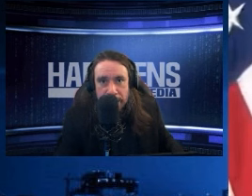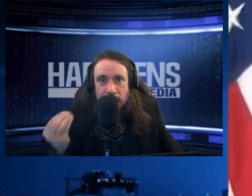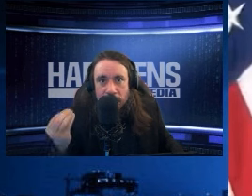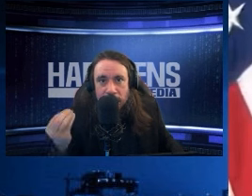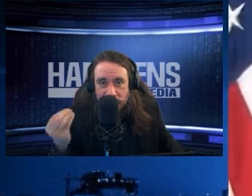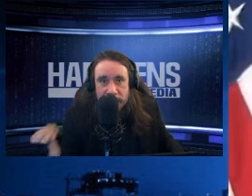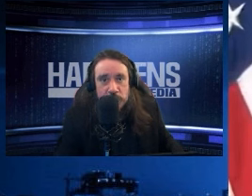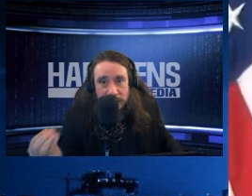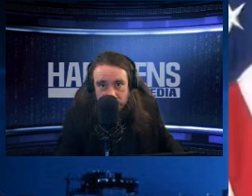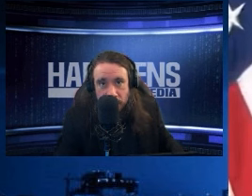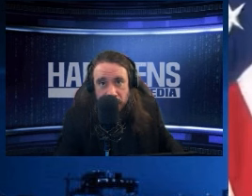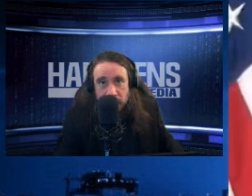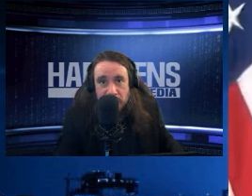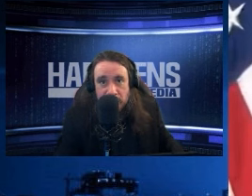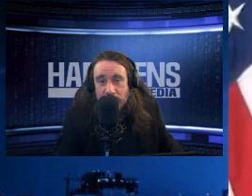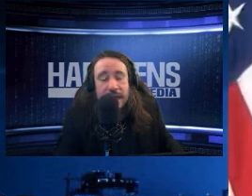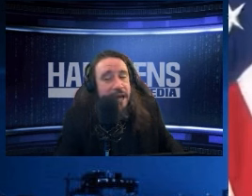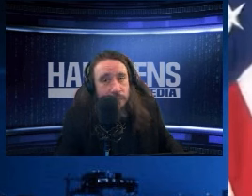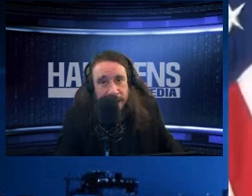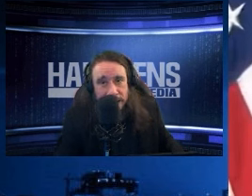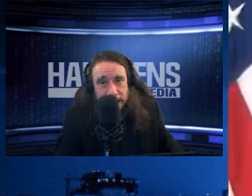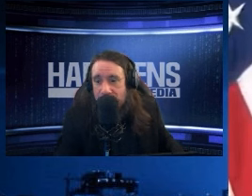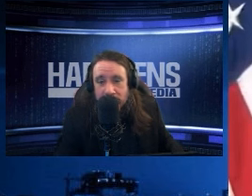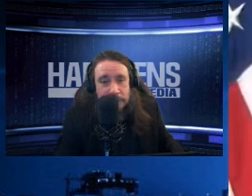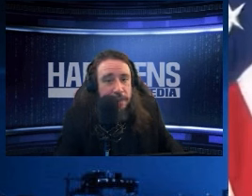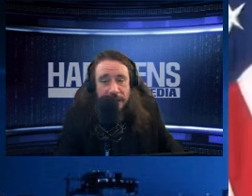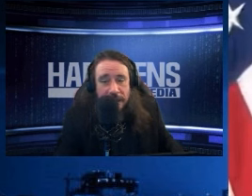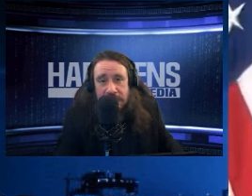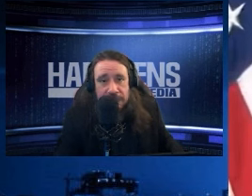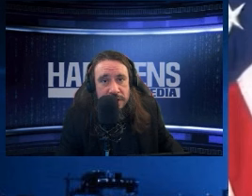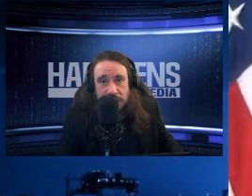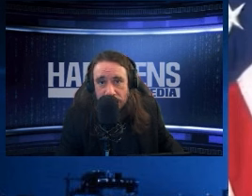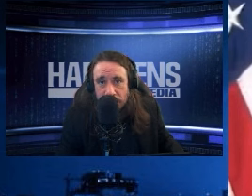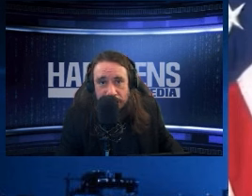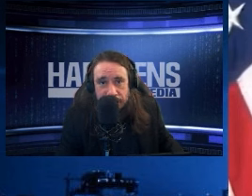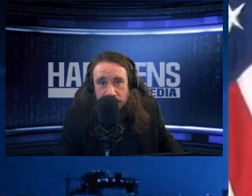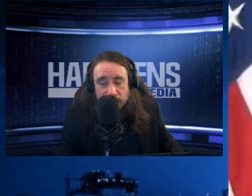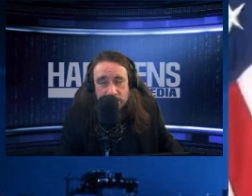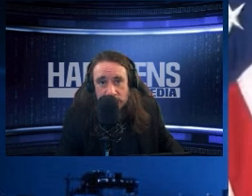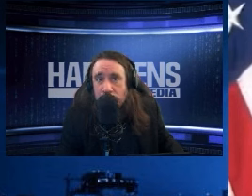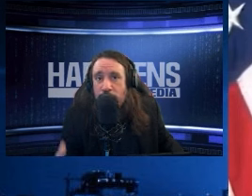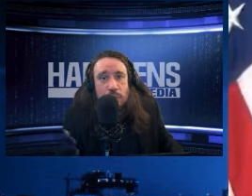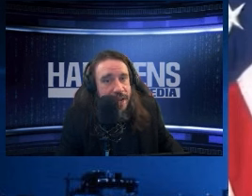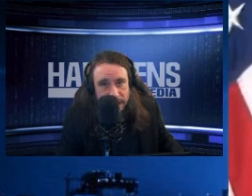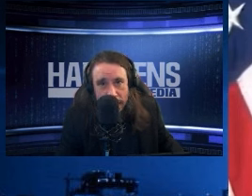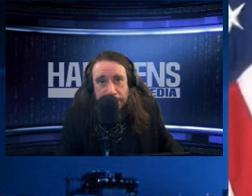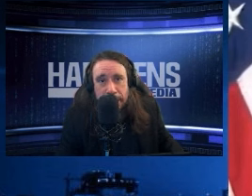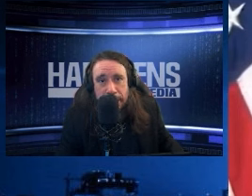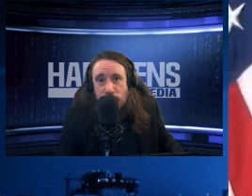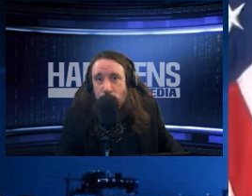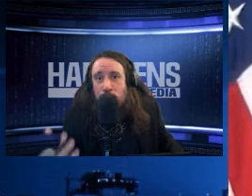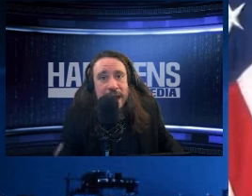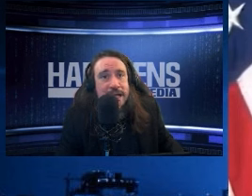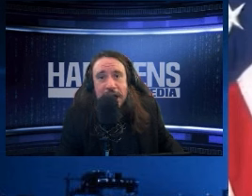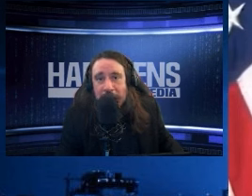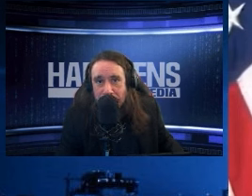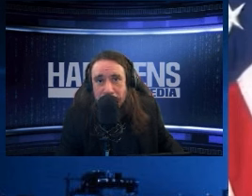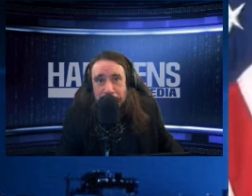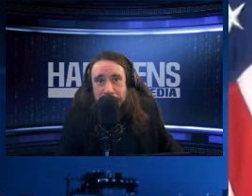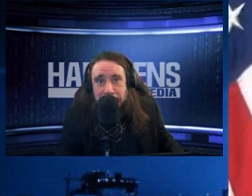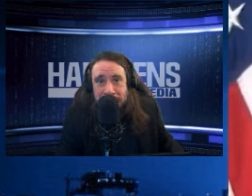people, especially liberals. You got to wake up. And the same thing applies even to conservative voters, too. Wake up. Wake